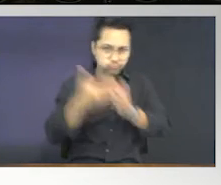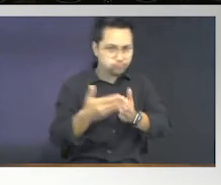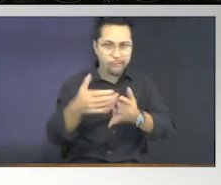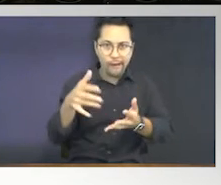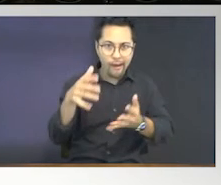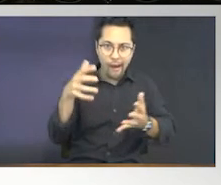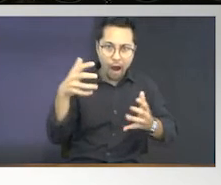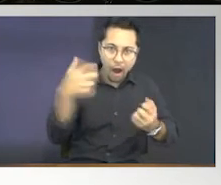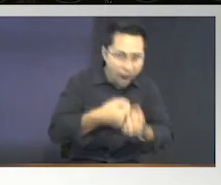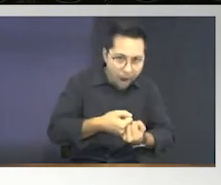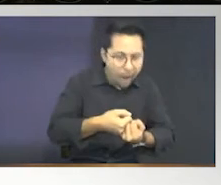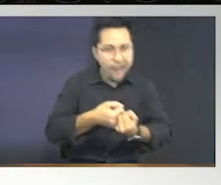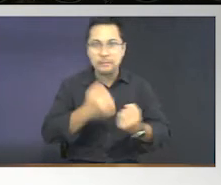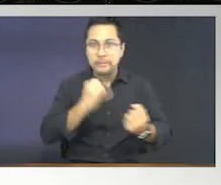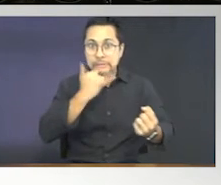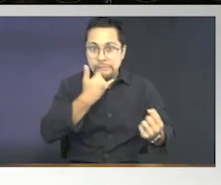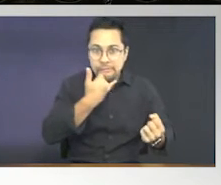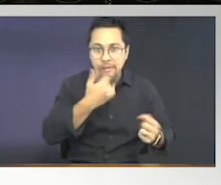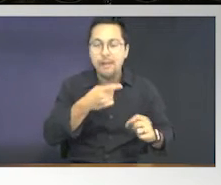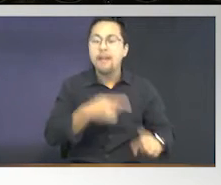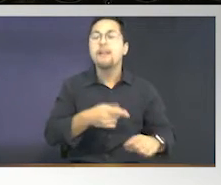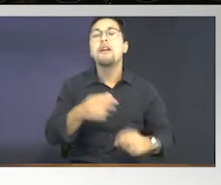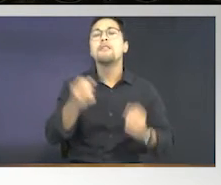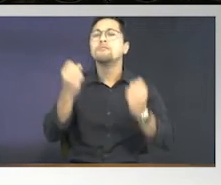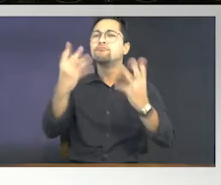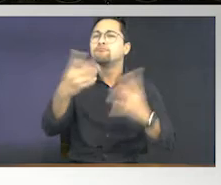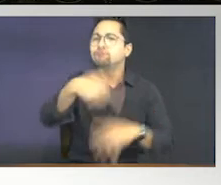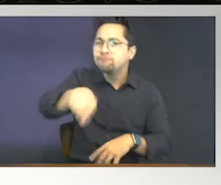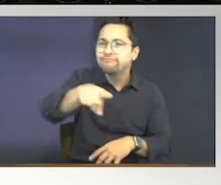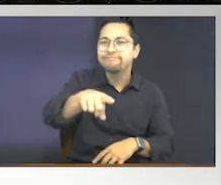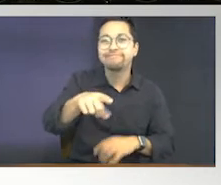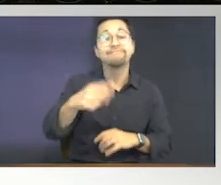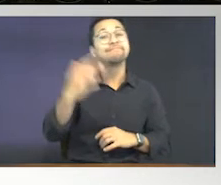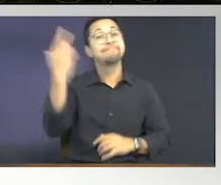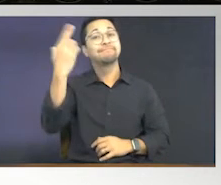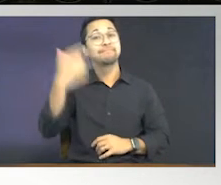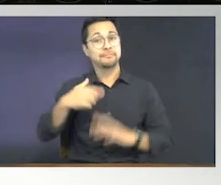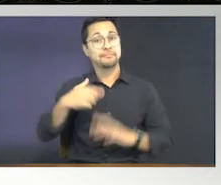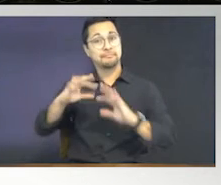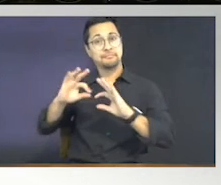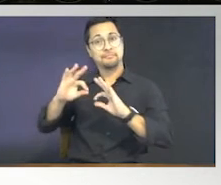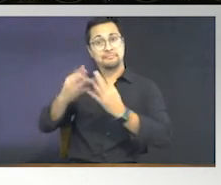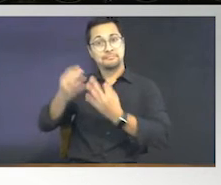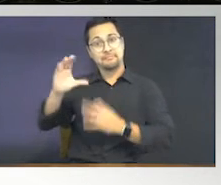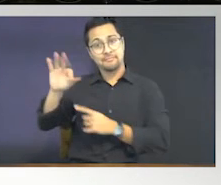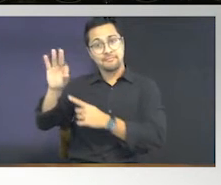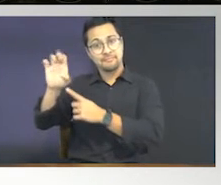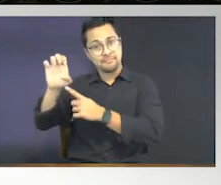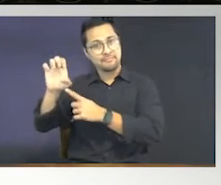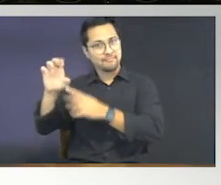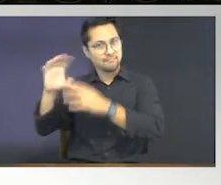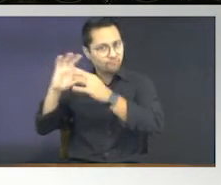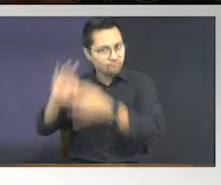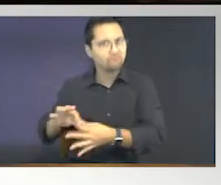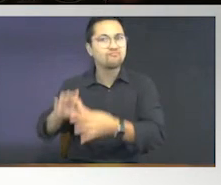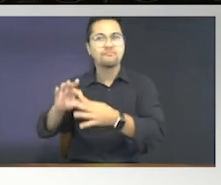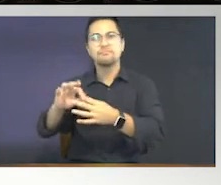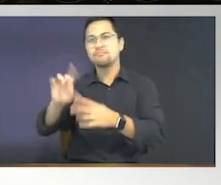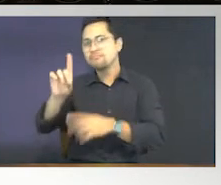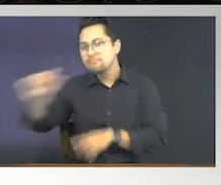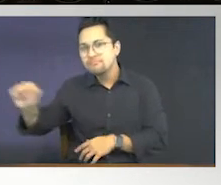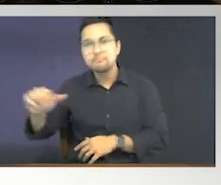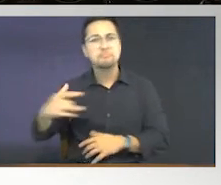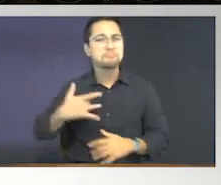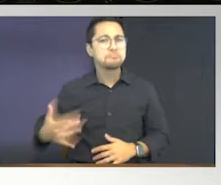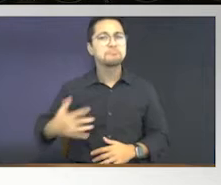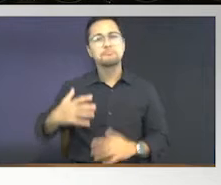mistake. So many of you, because the Family Cafe is all about disabilities, and usually